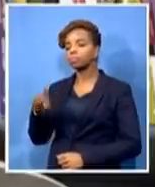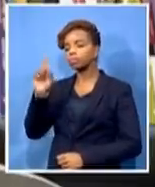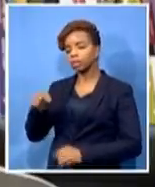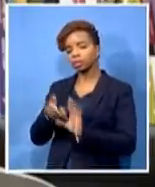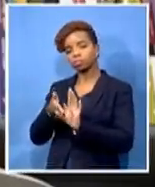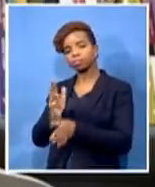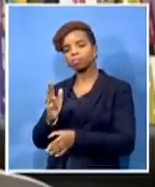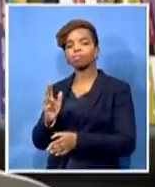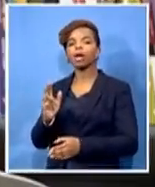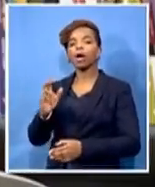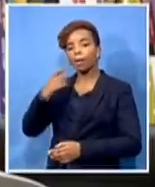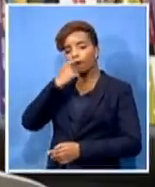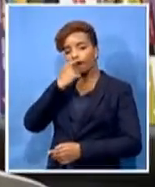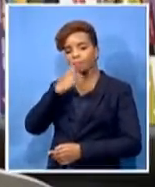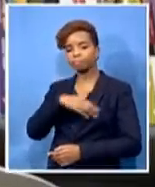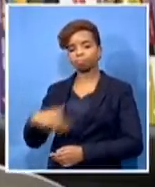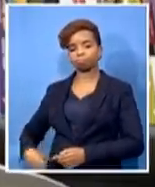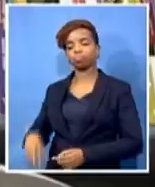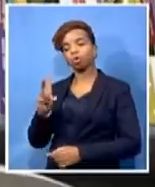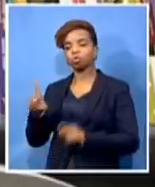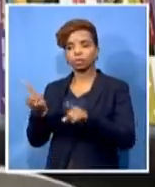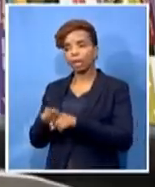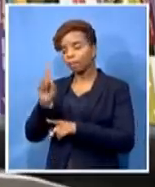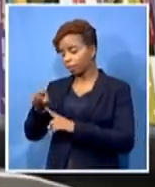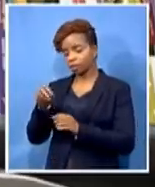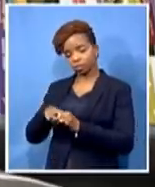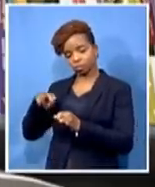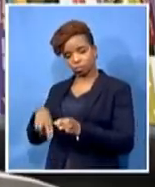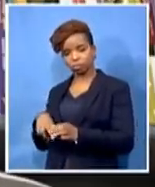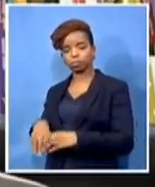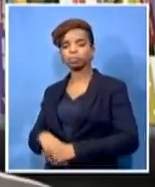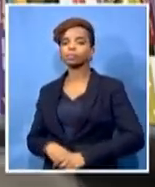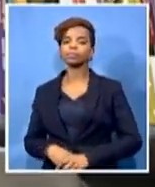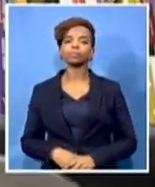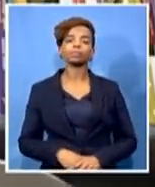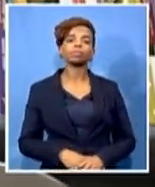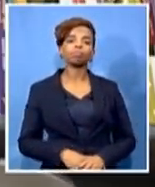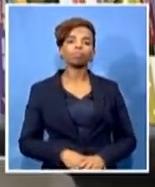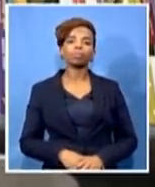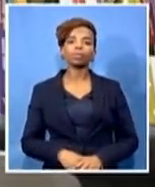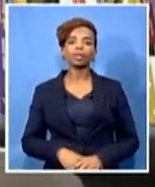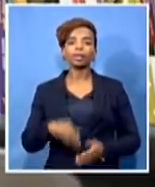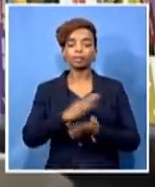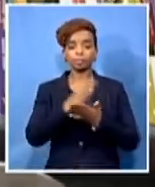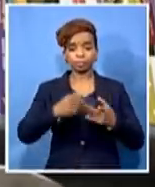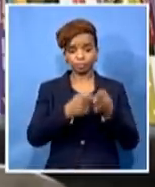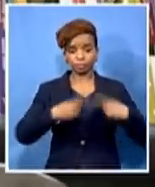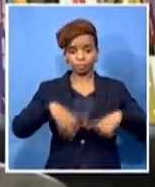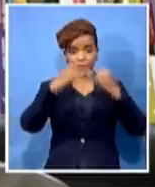Part of our democracy is to allow people to be able to express their